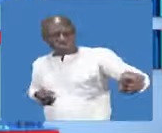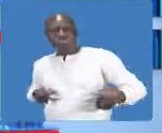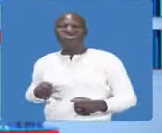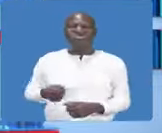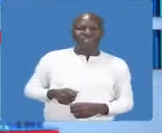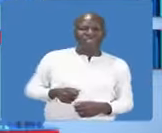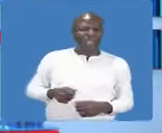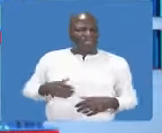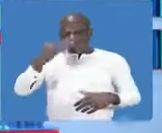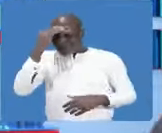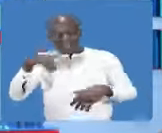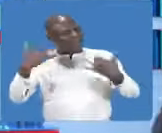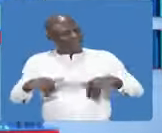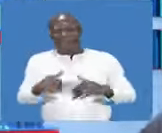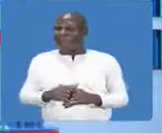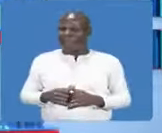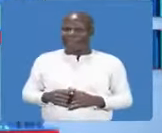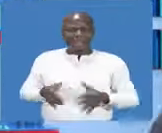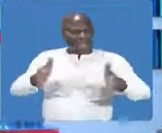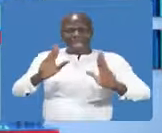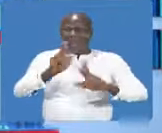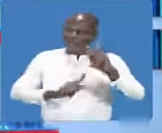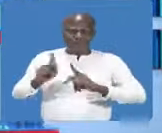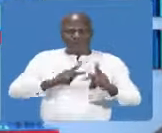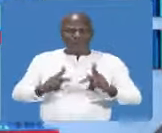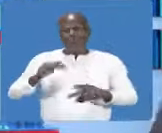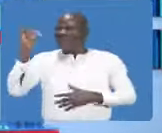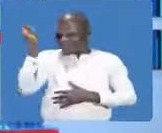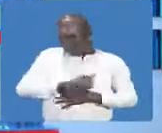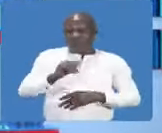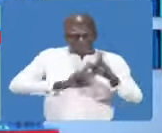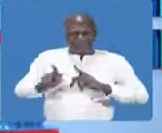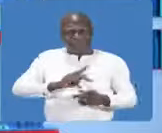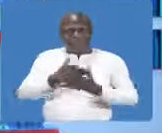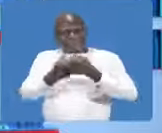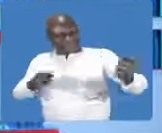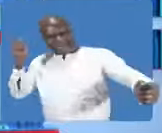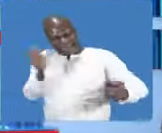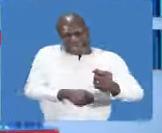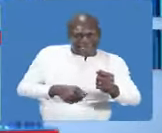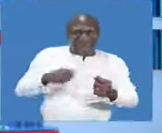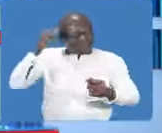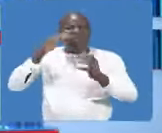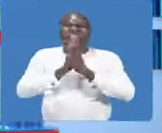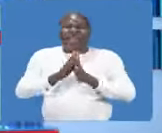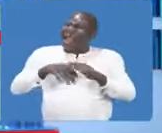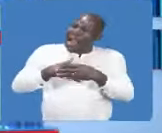no adenti ne ma nipa kwan e ma nipa e daada yen e twi ye mfiri no kura kristosom